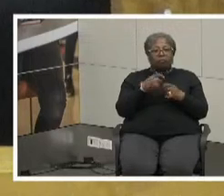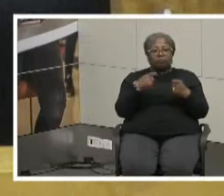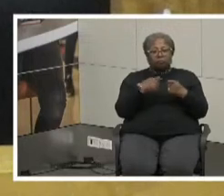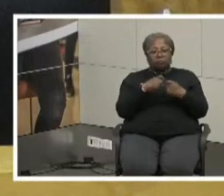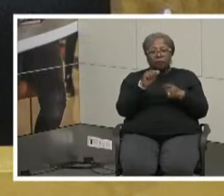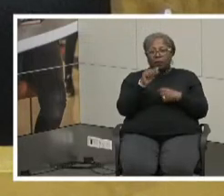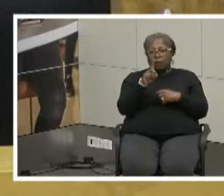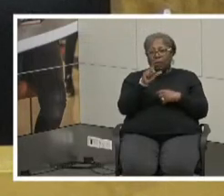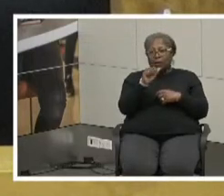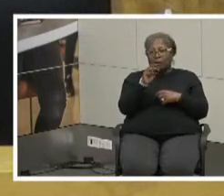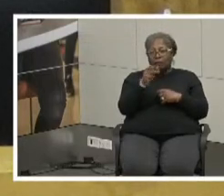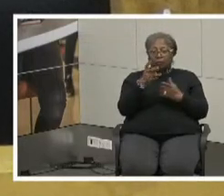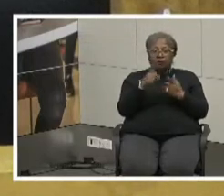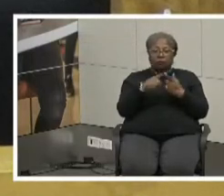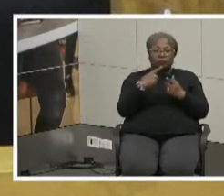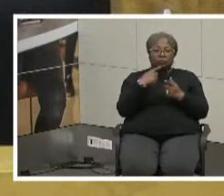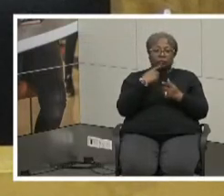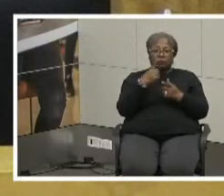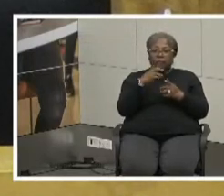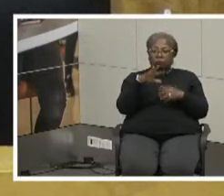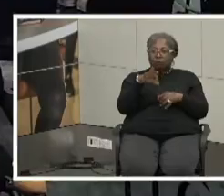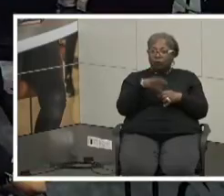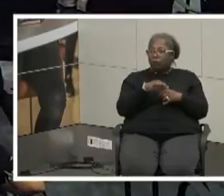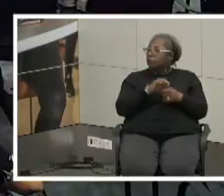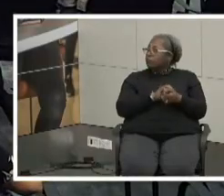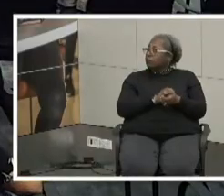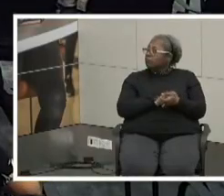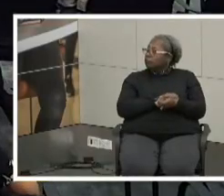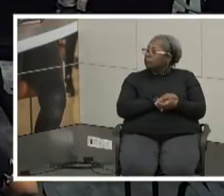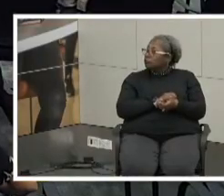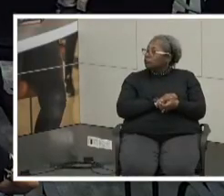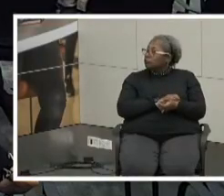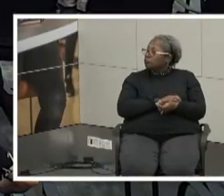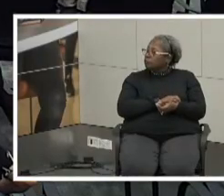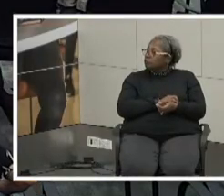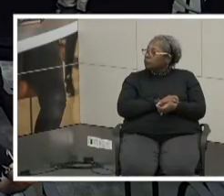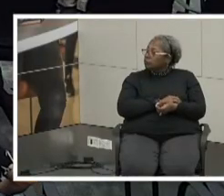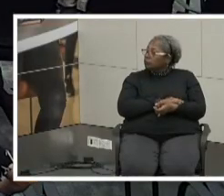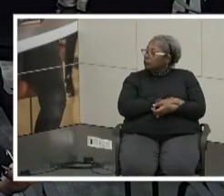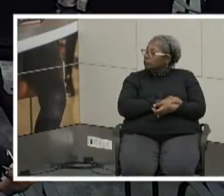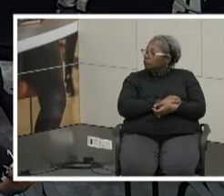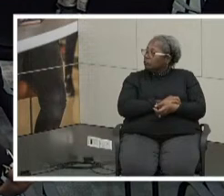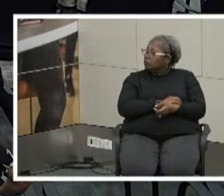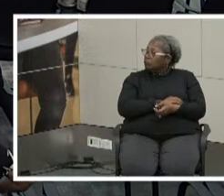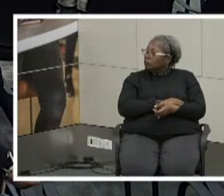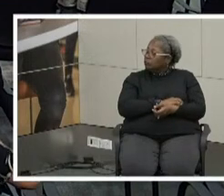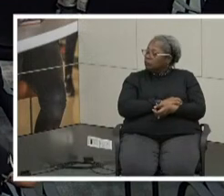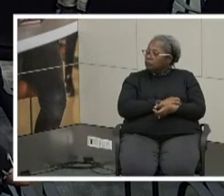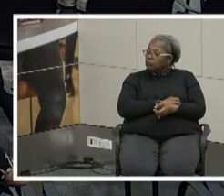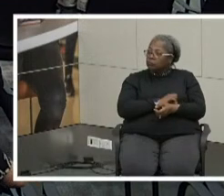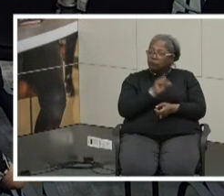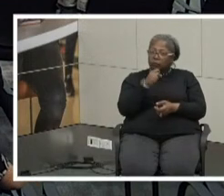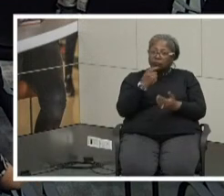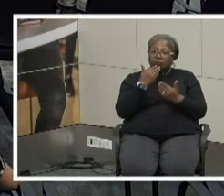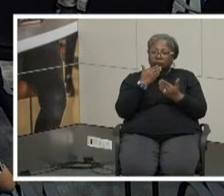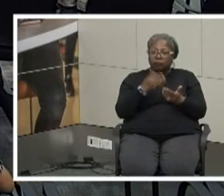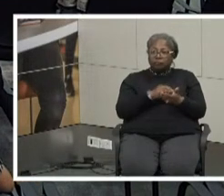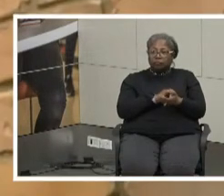Adam if you want to indicate your vote yeah that's a yes okay thank